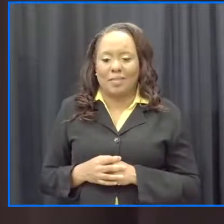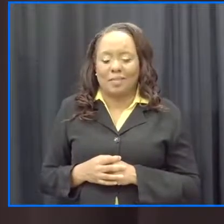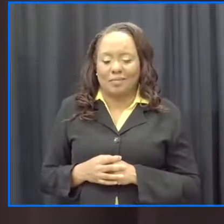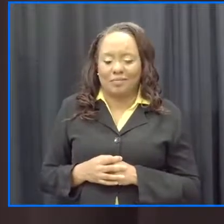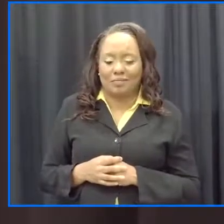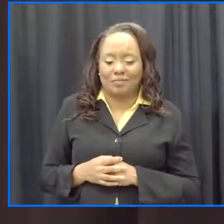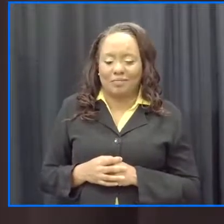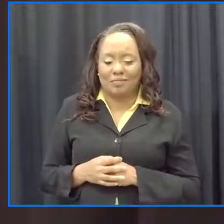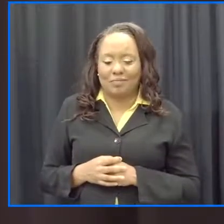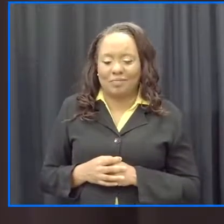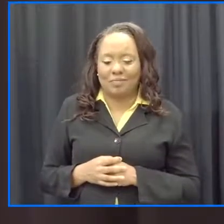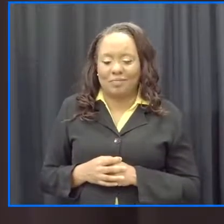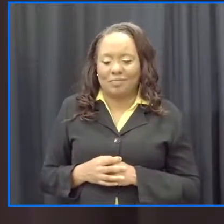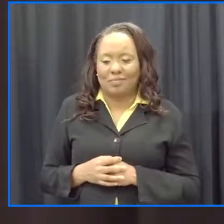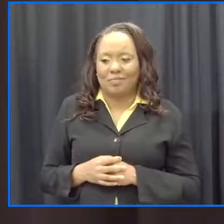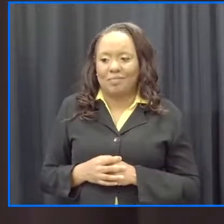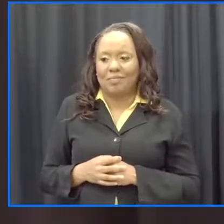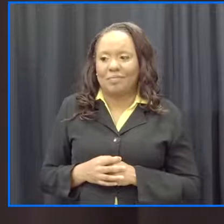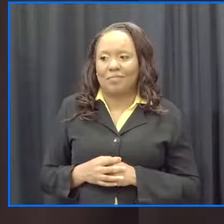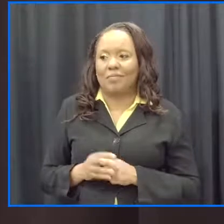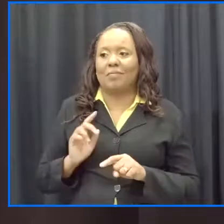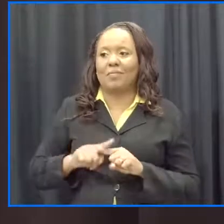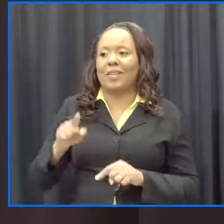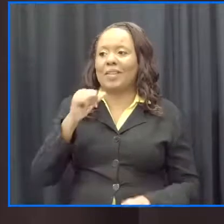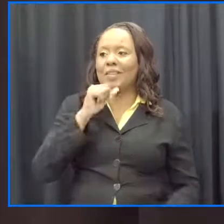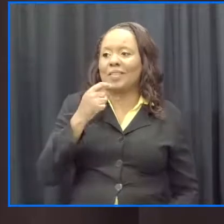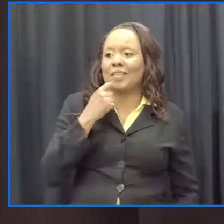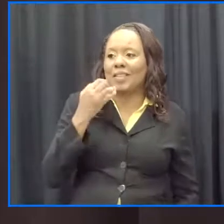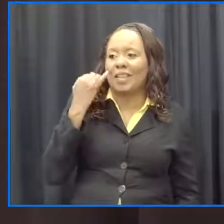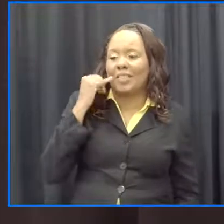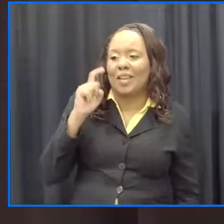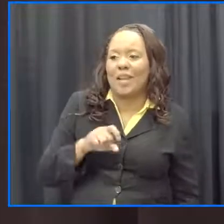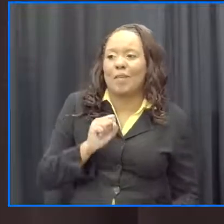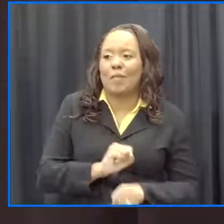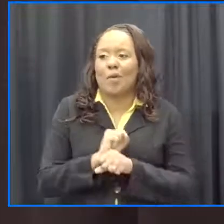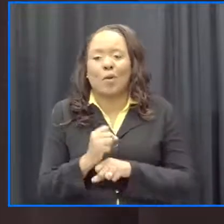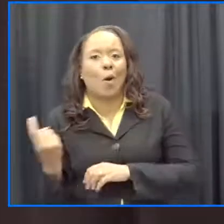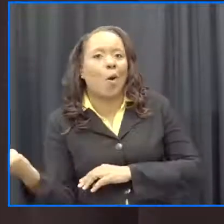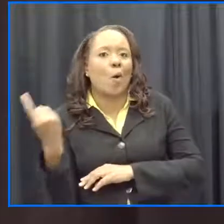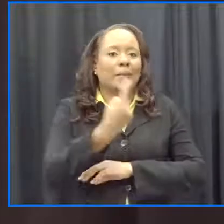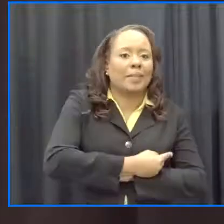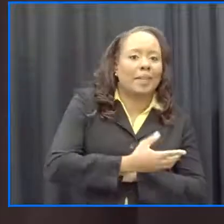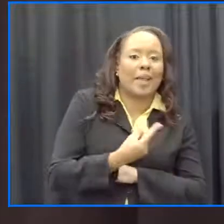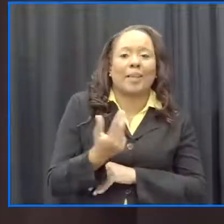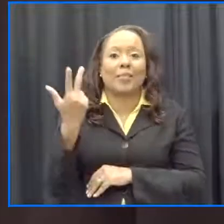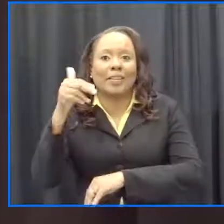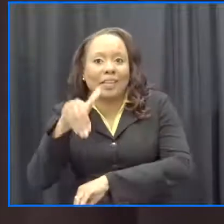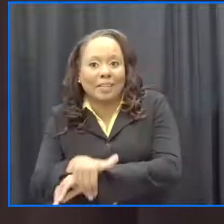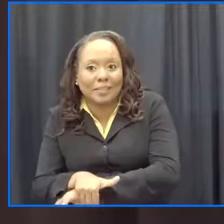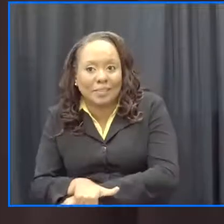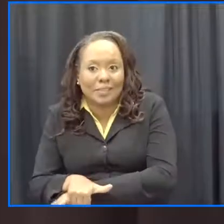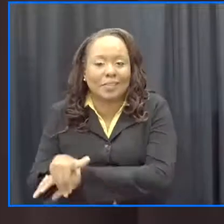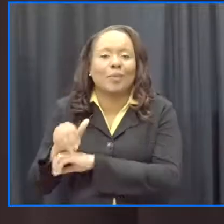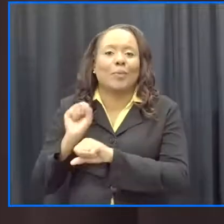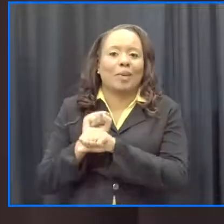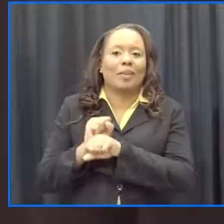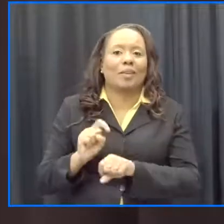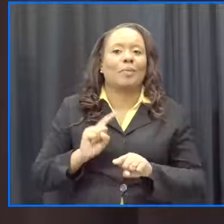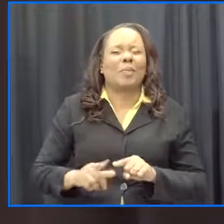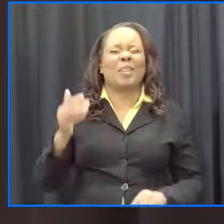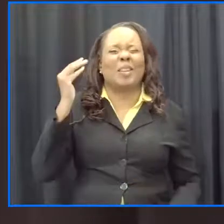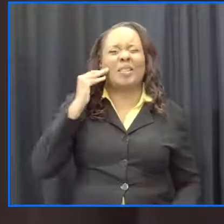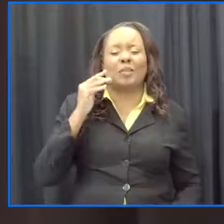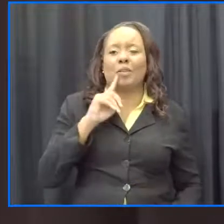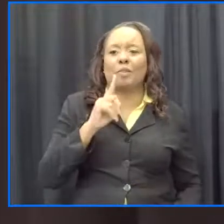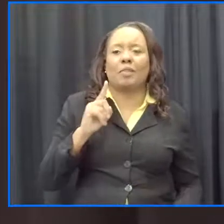least one evening and every 3 nights working. That wasn't after the fact, but we recognize